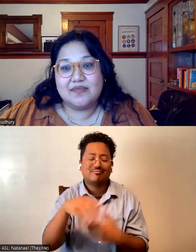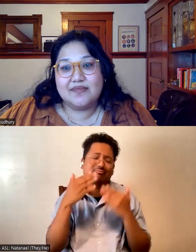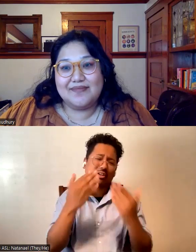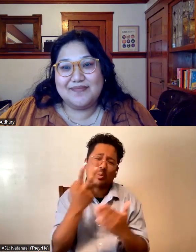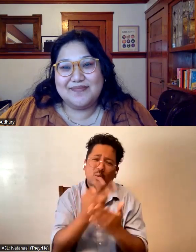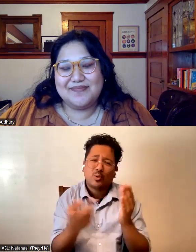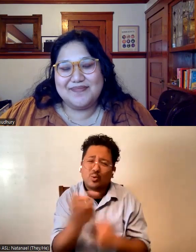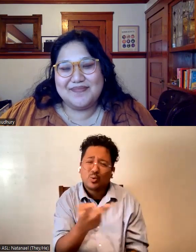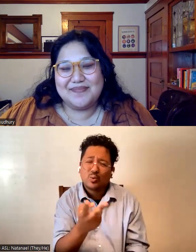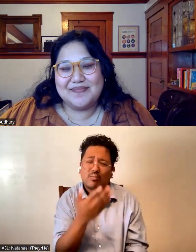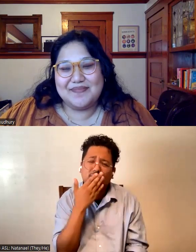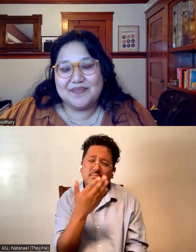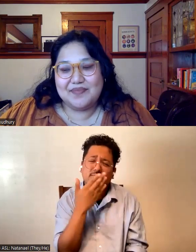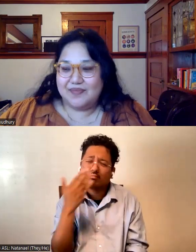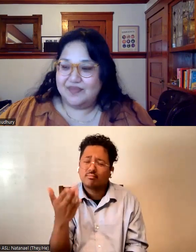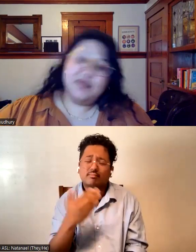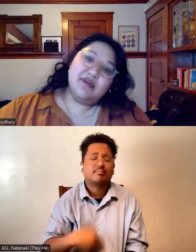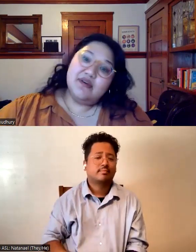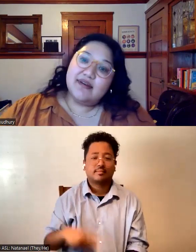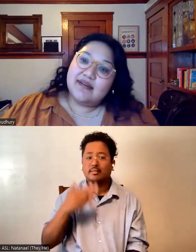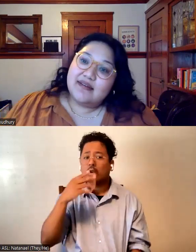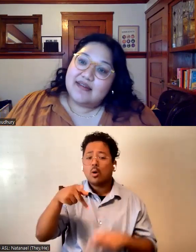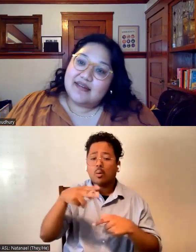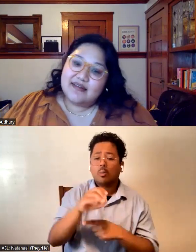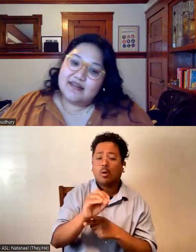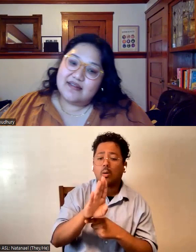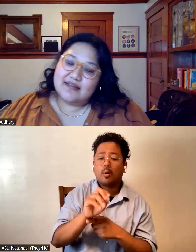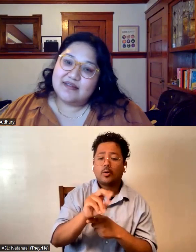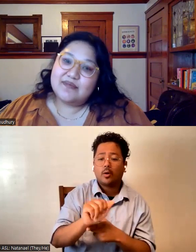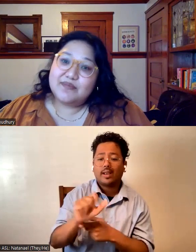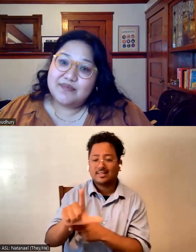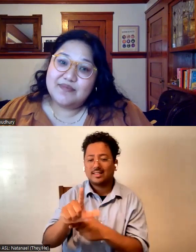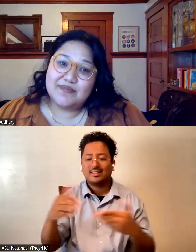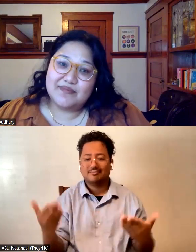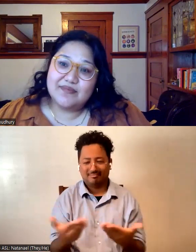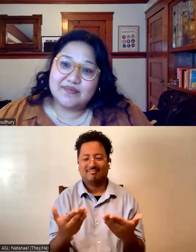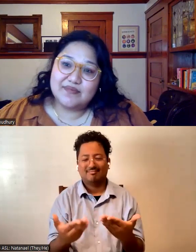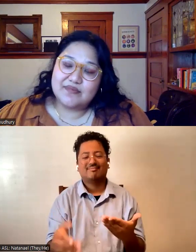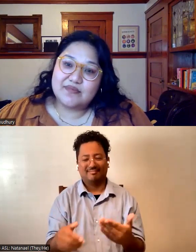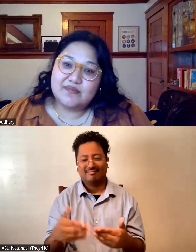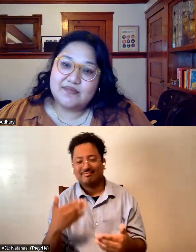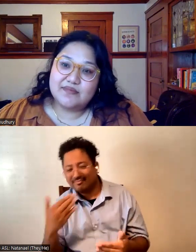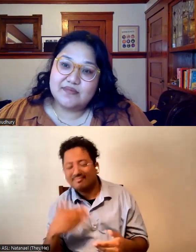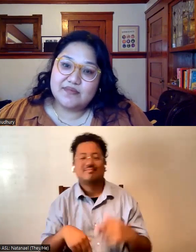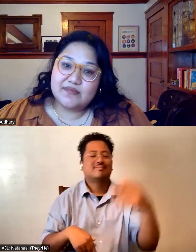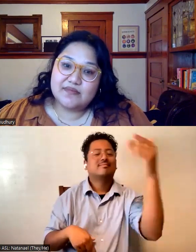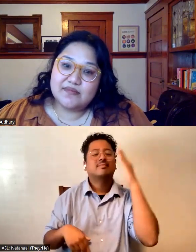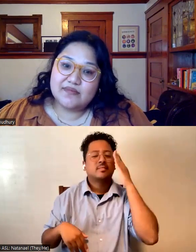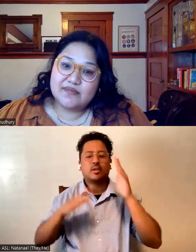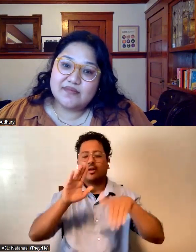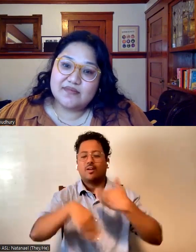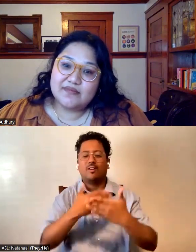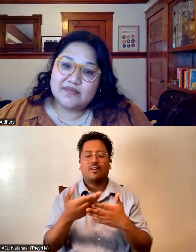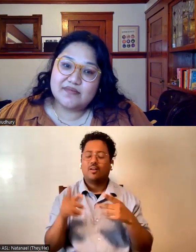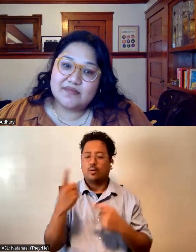both for being here. Thank you, Pro Bono ASL team, for staying with us. And the question that we always end